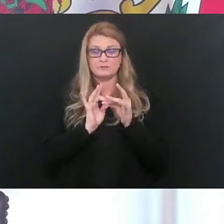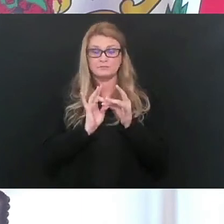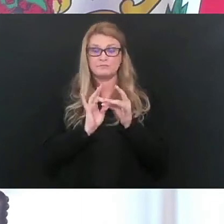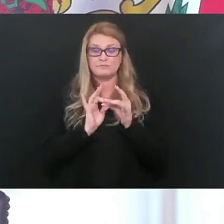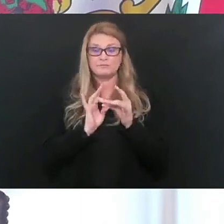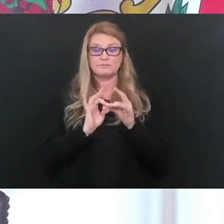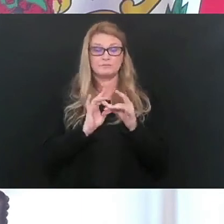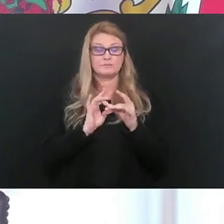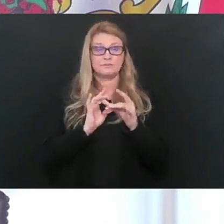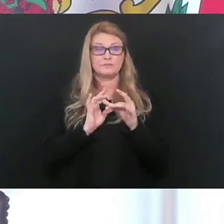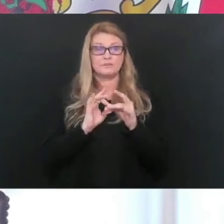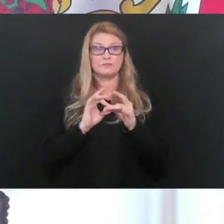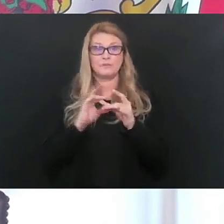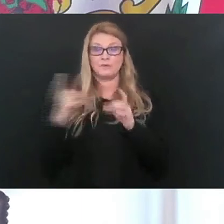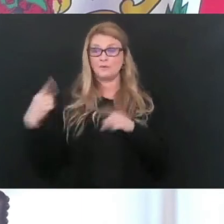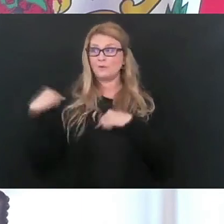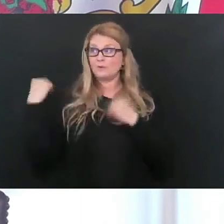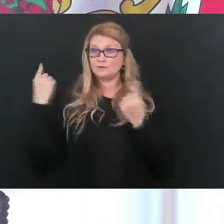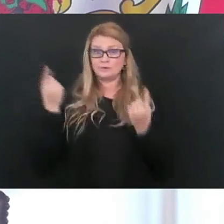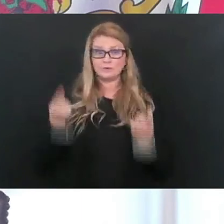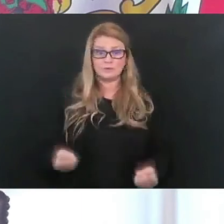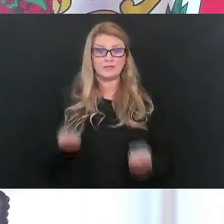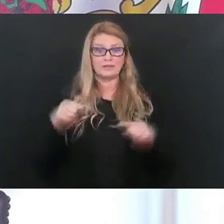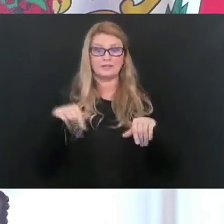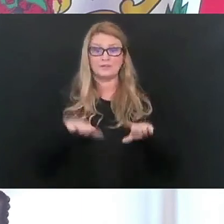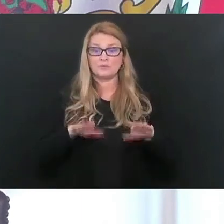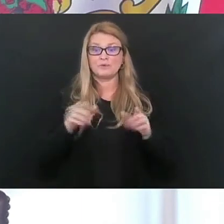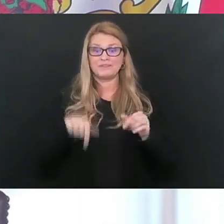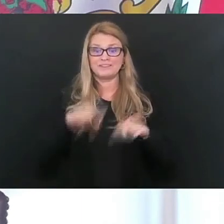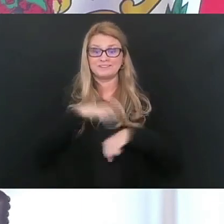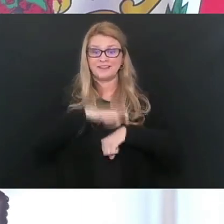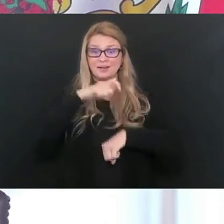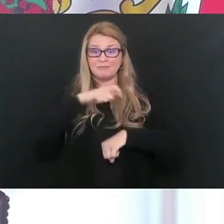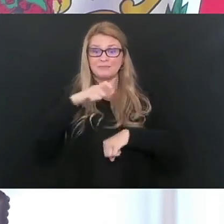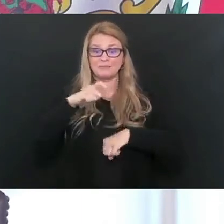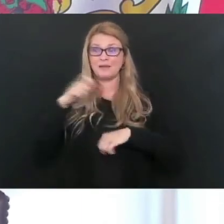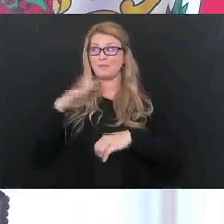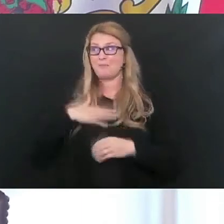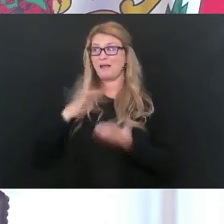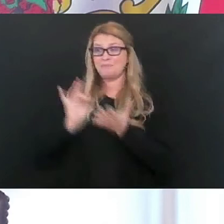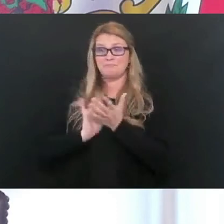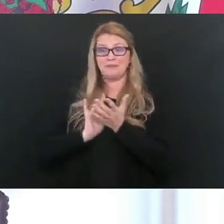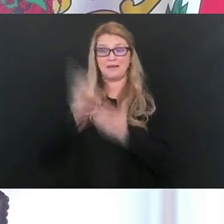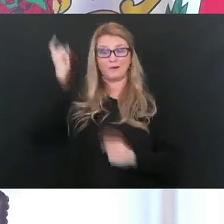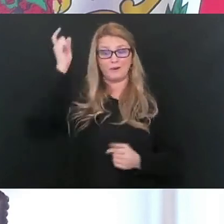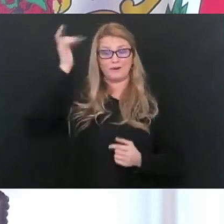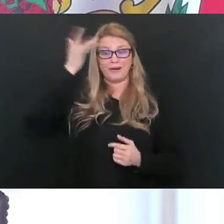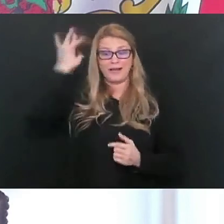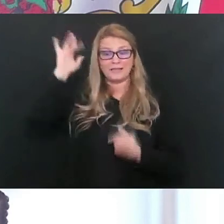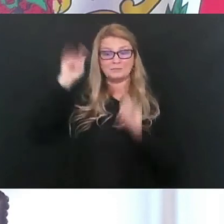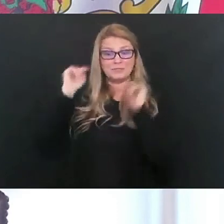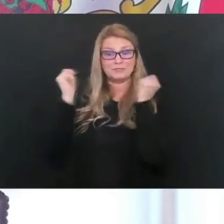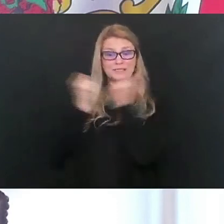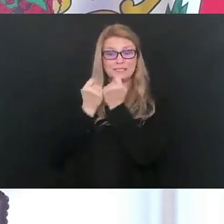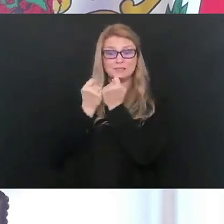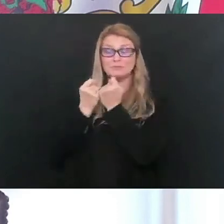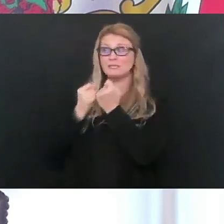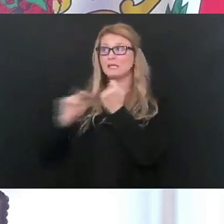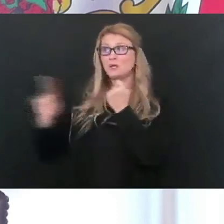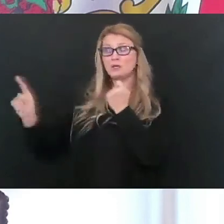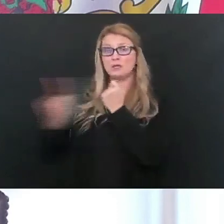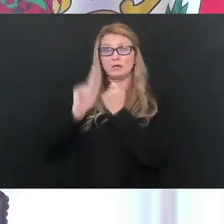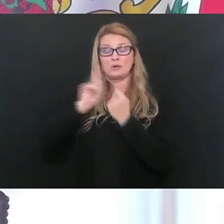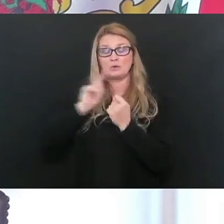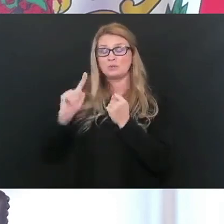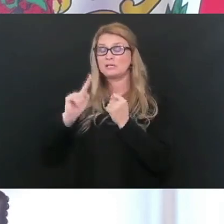Through all this, no matter how good the medical experts have been, no matter how many good decisions that maybe